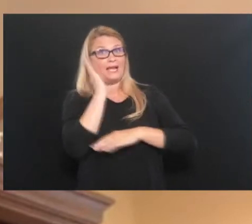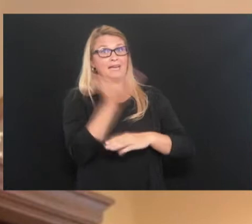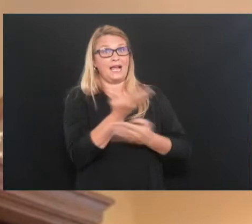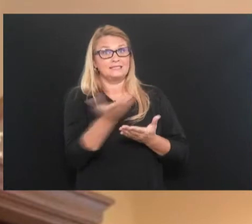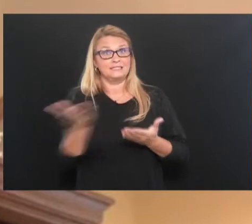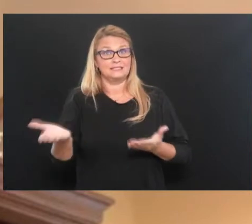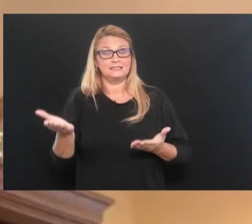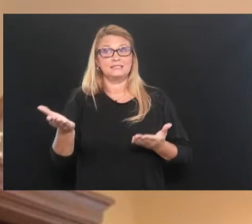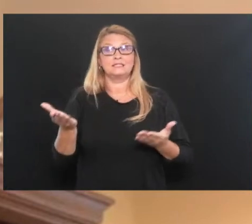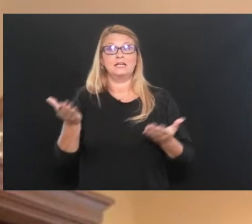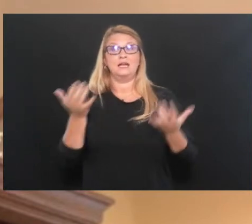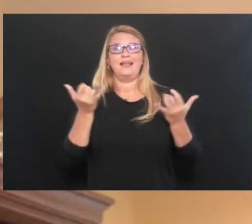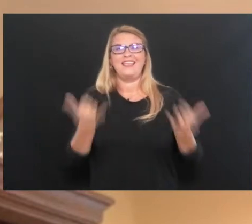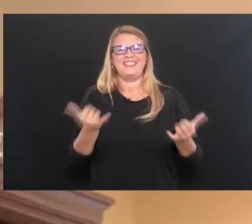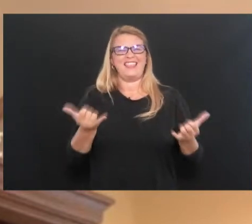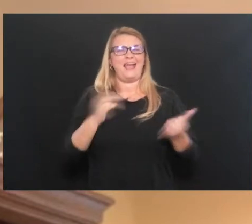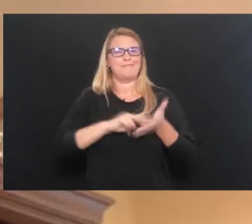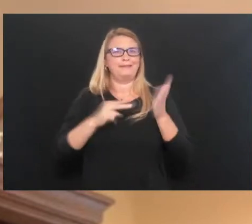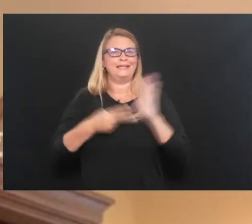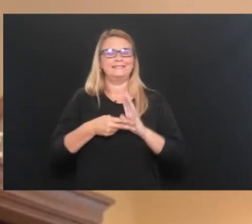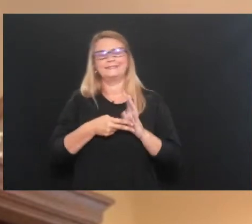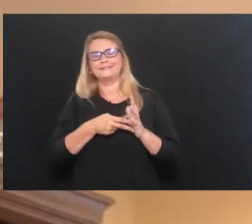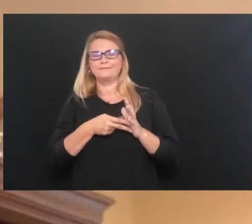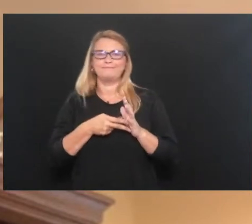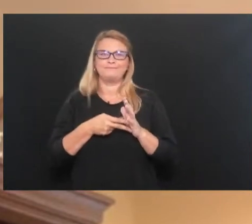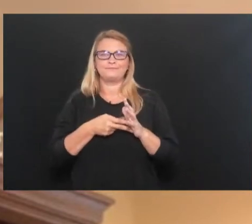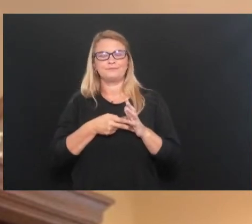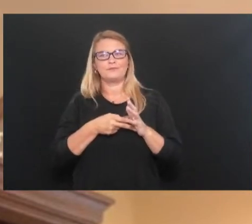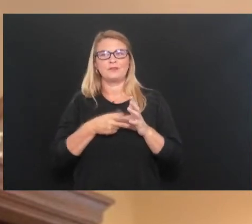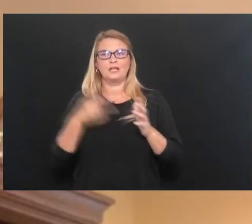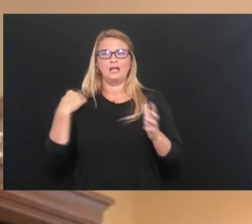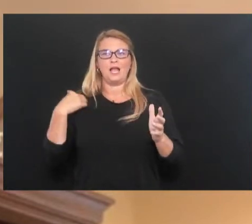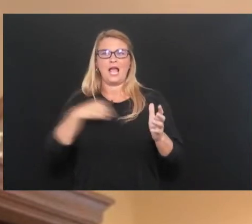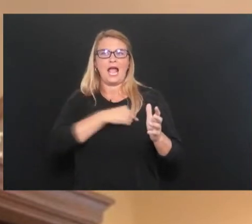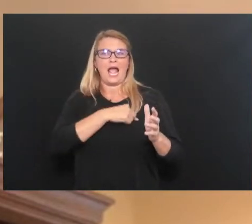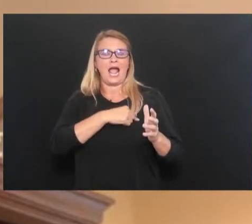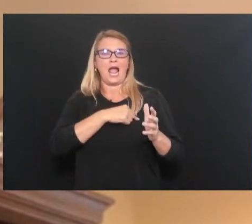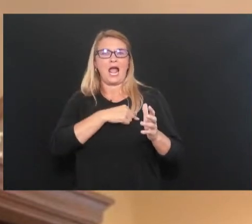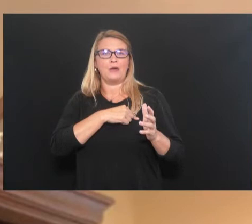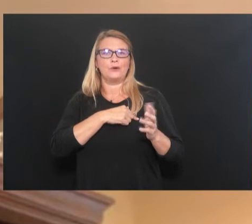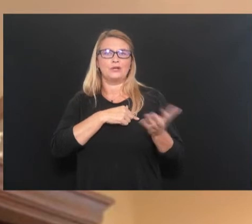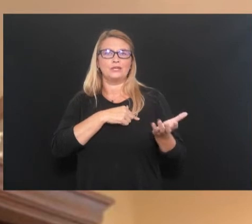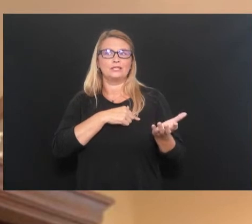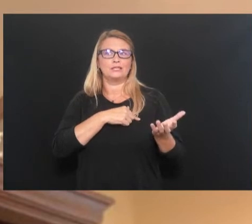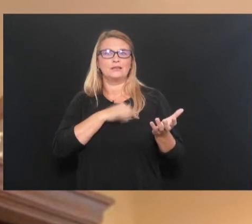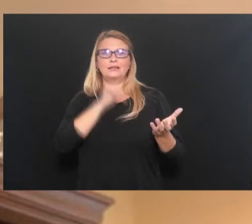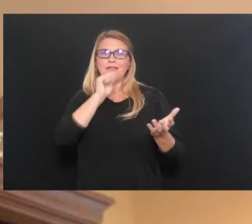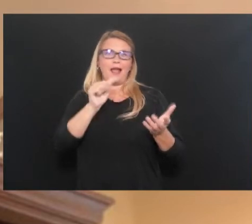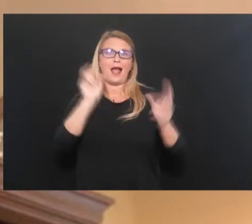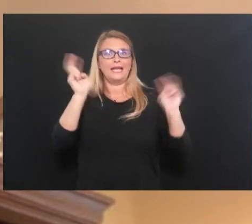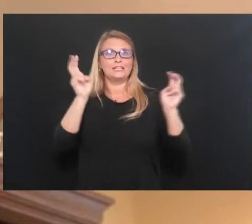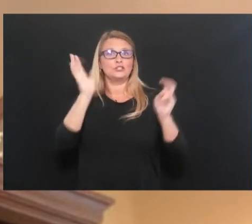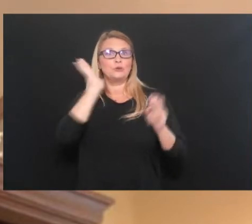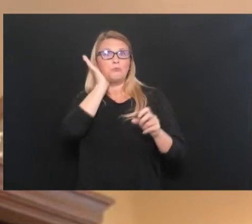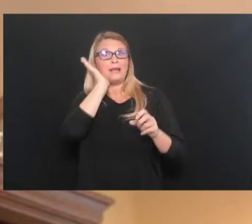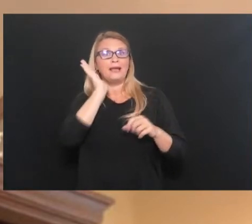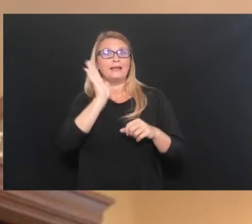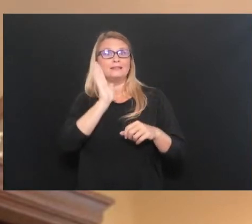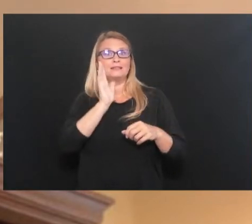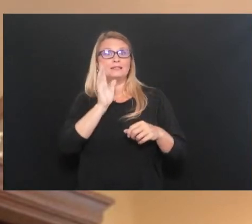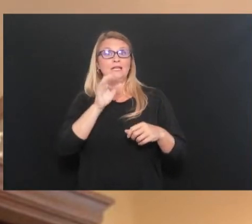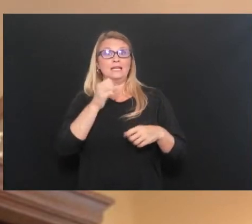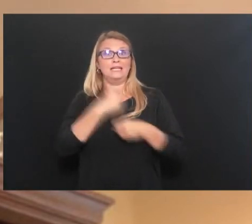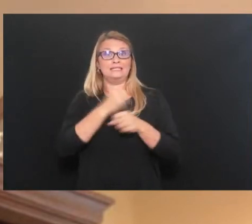bed assets, as Dr. Marsh had pointed out before, are not our issue. Our issue right now continues to be